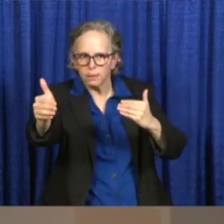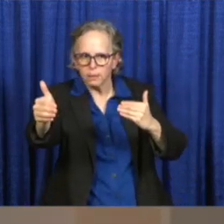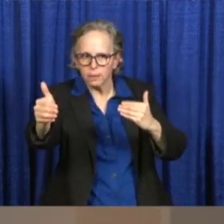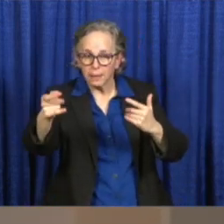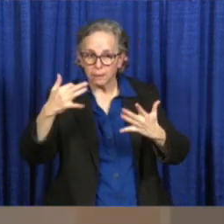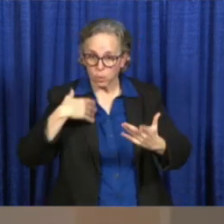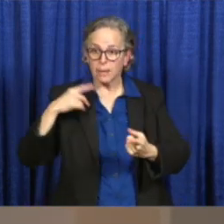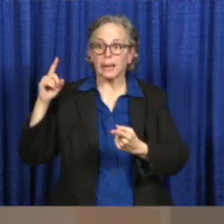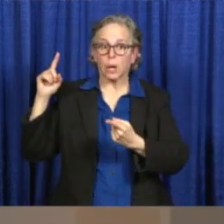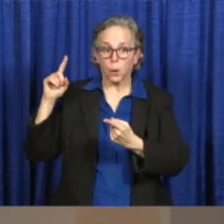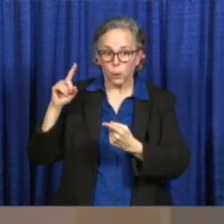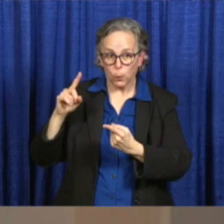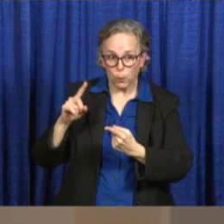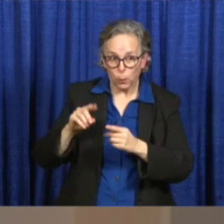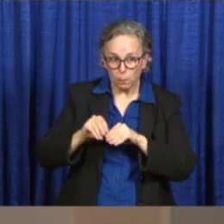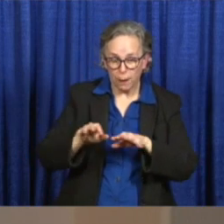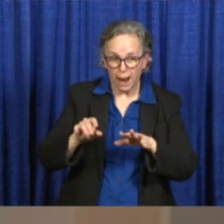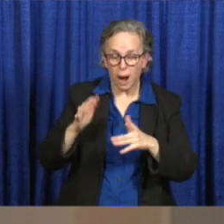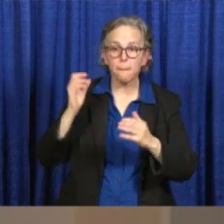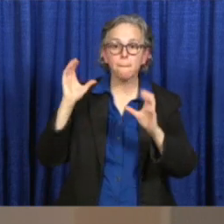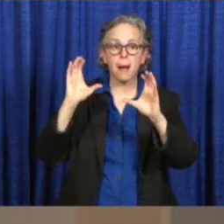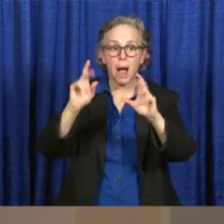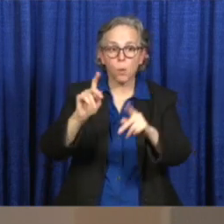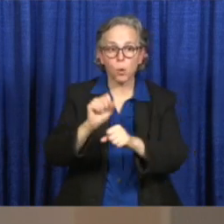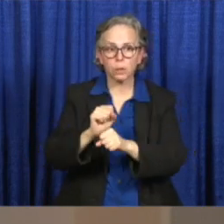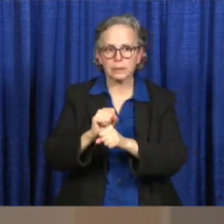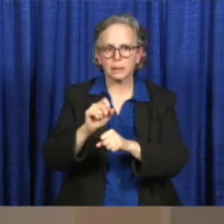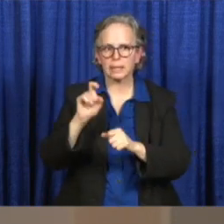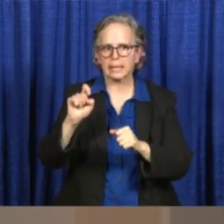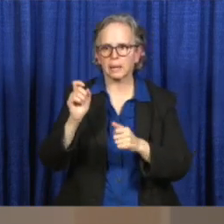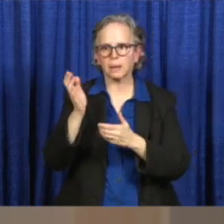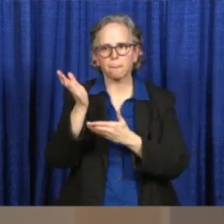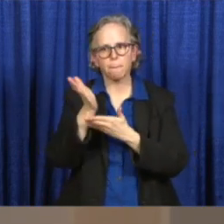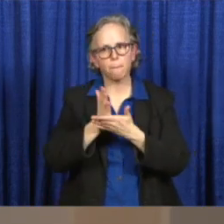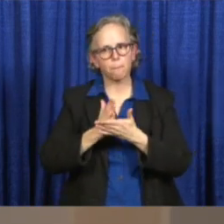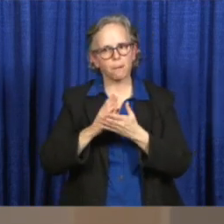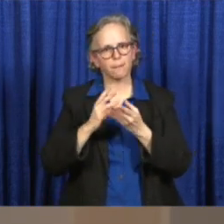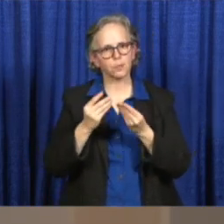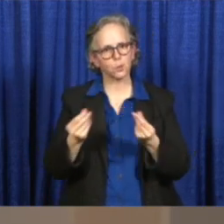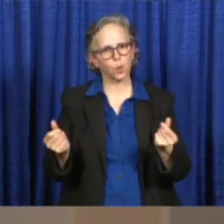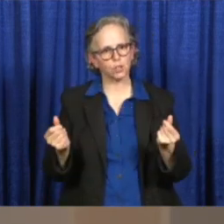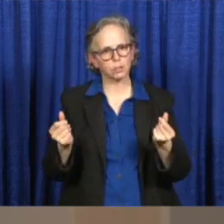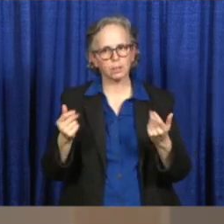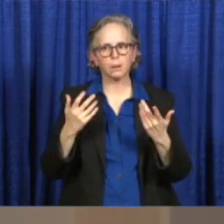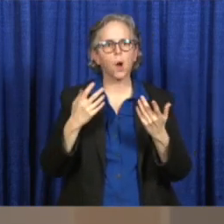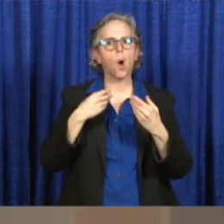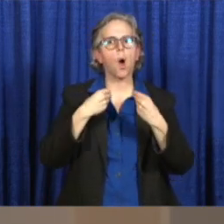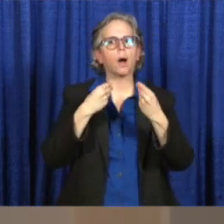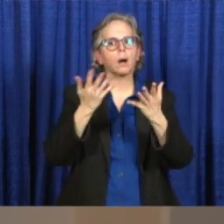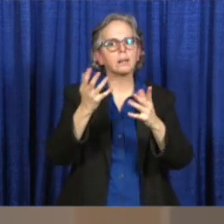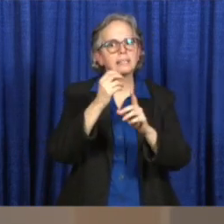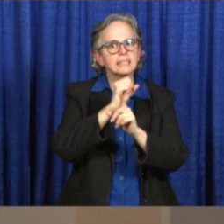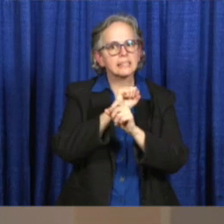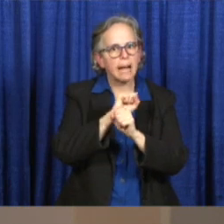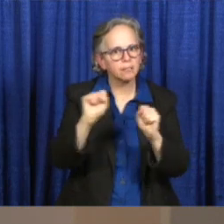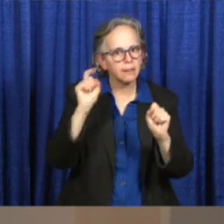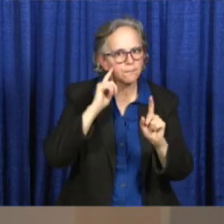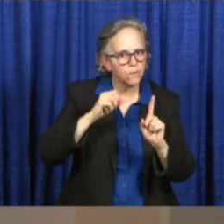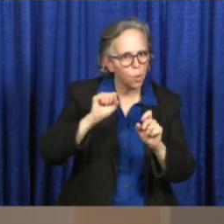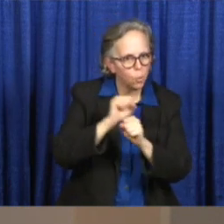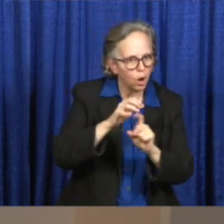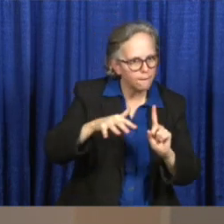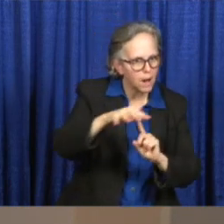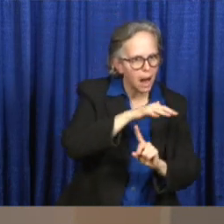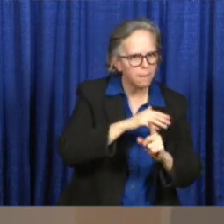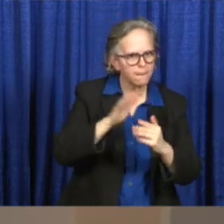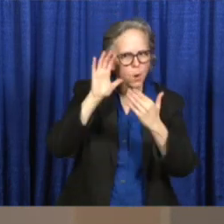going to have to continue to be part of the solution by offering safe workplace environment, to really focus on the